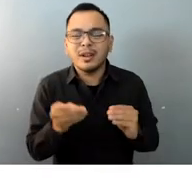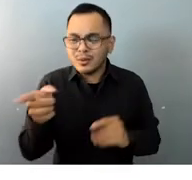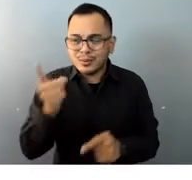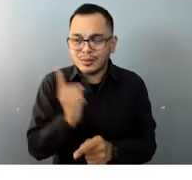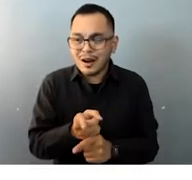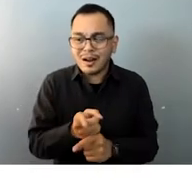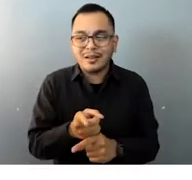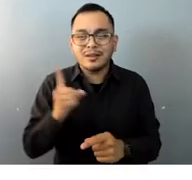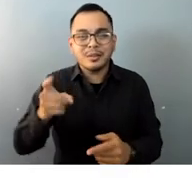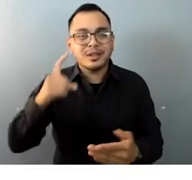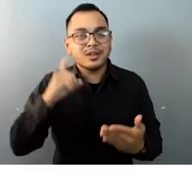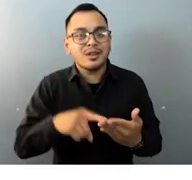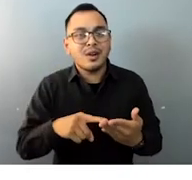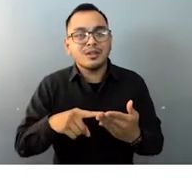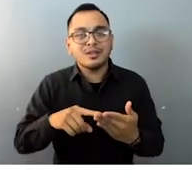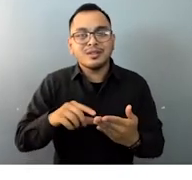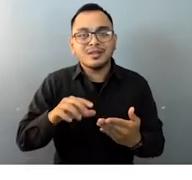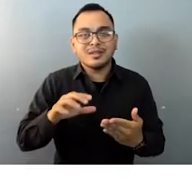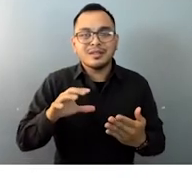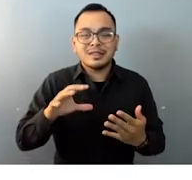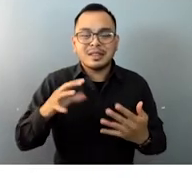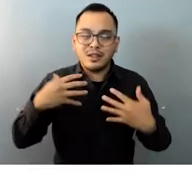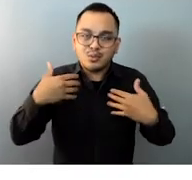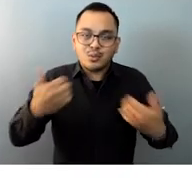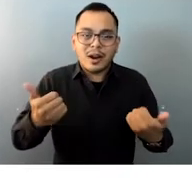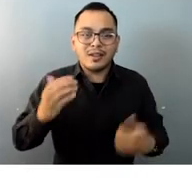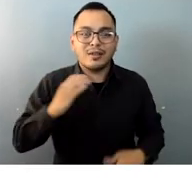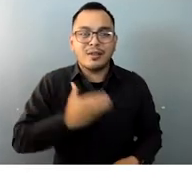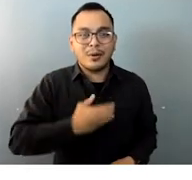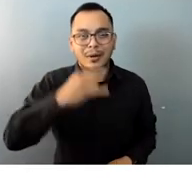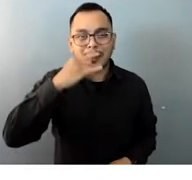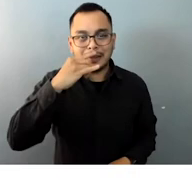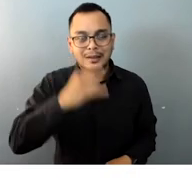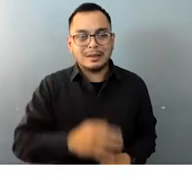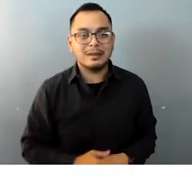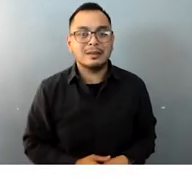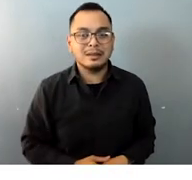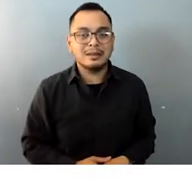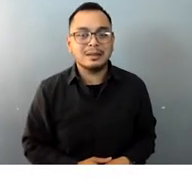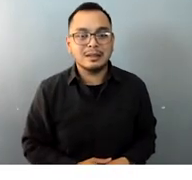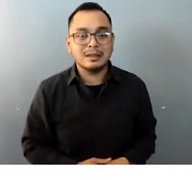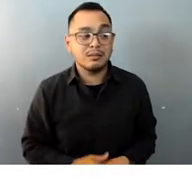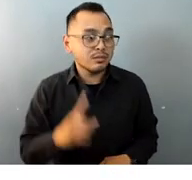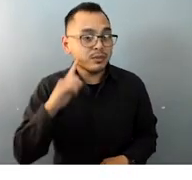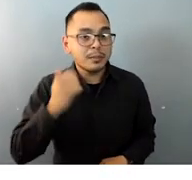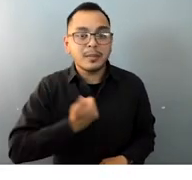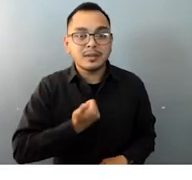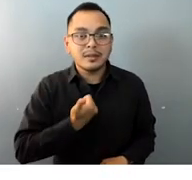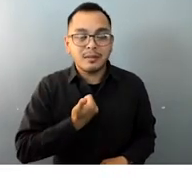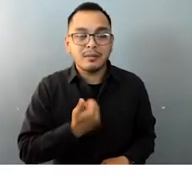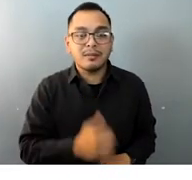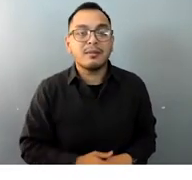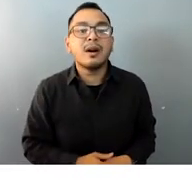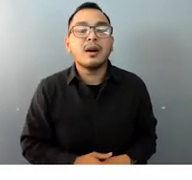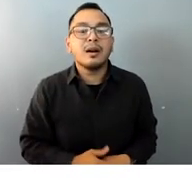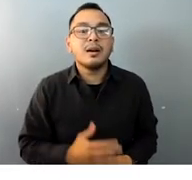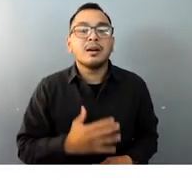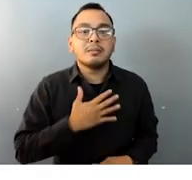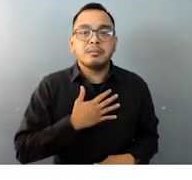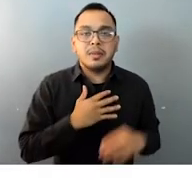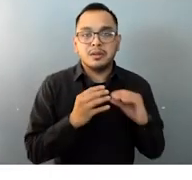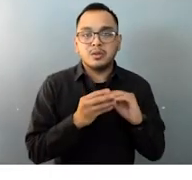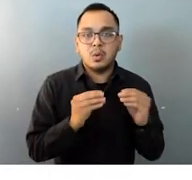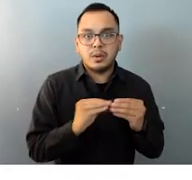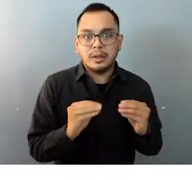It's beautiful. I mean, and you're so right to acknowledge the extraordinary strength and resilience of our kids. And for me